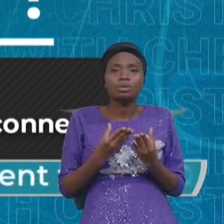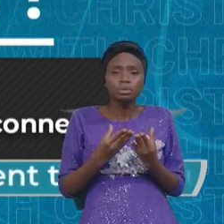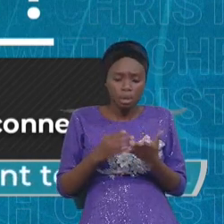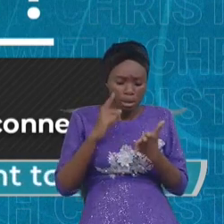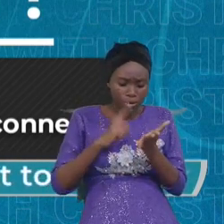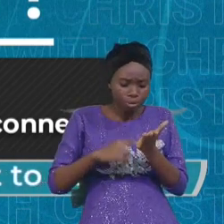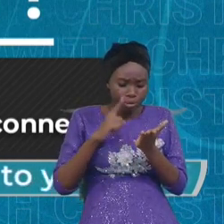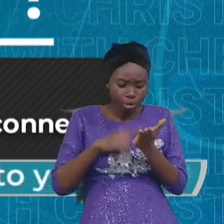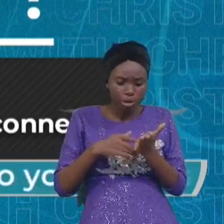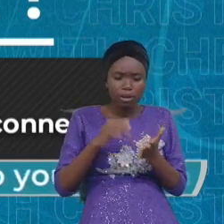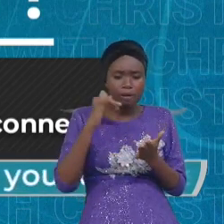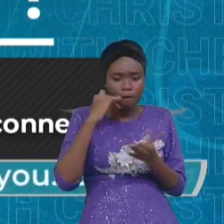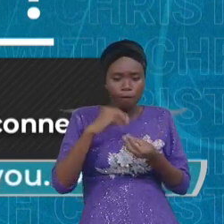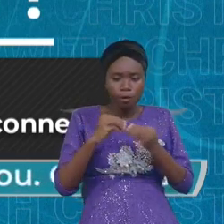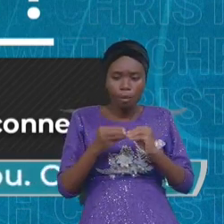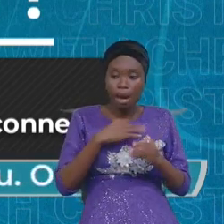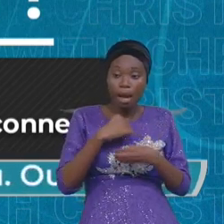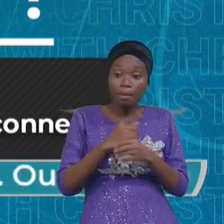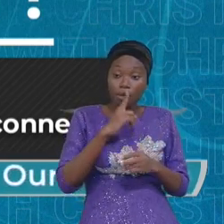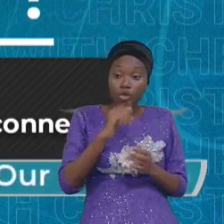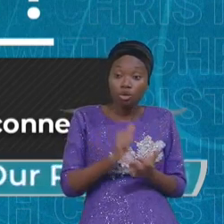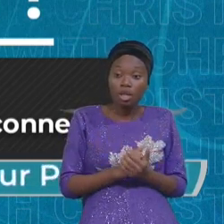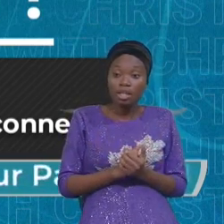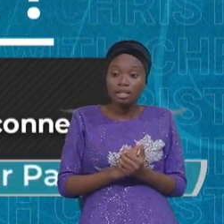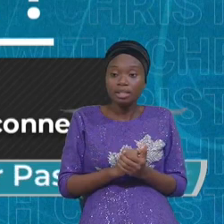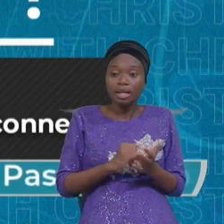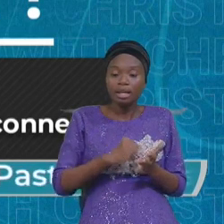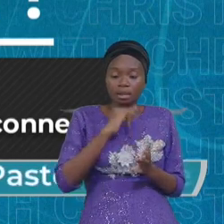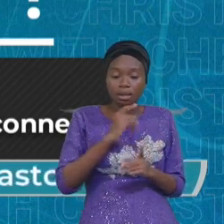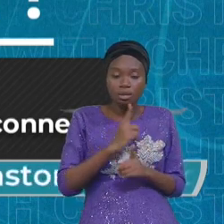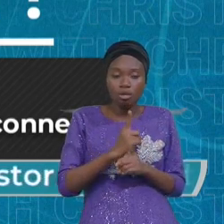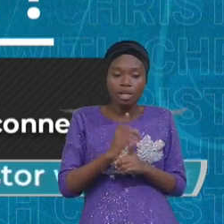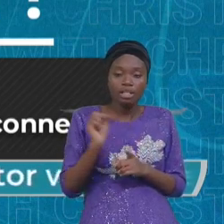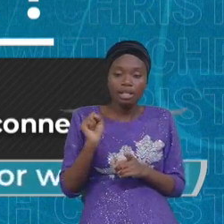number and make sure it's 11 digits.